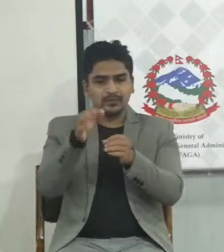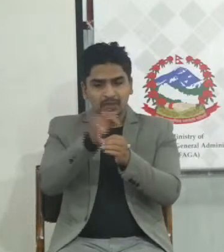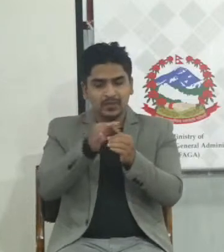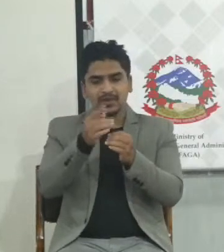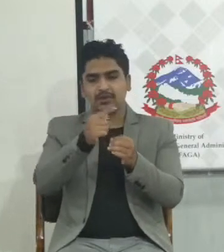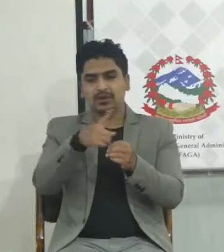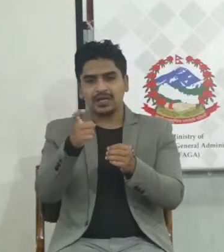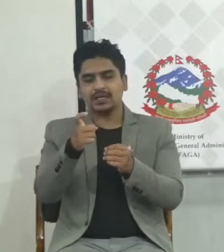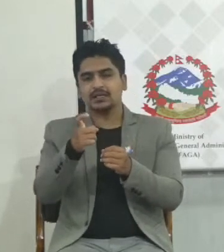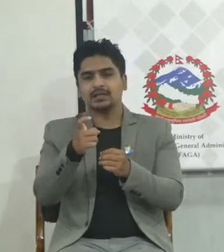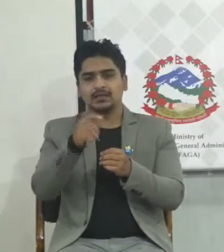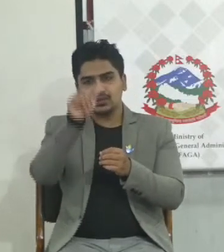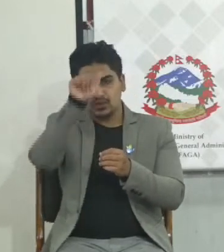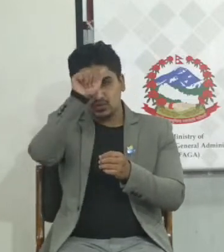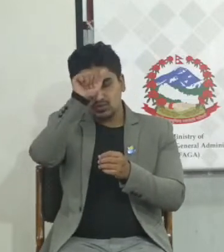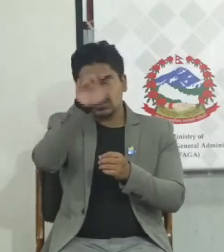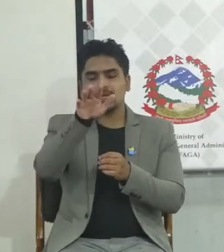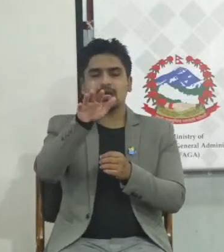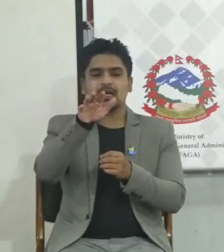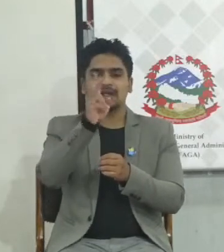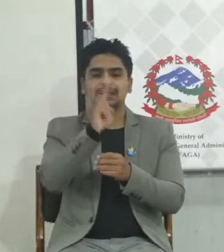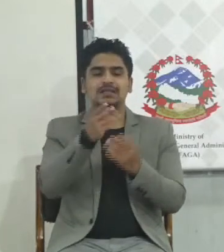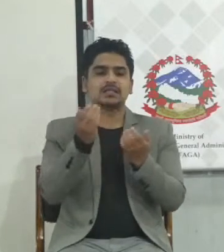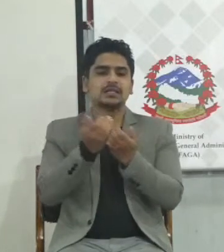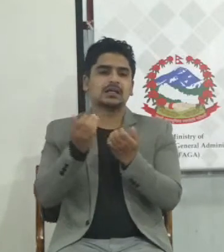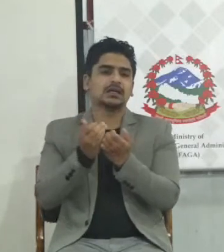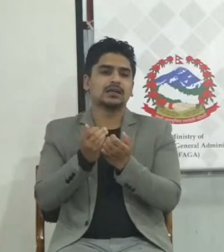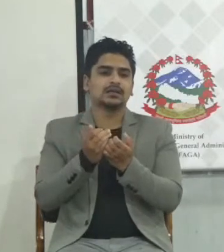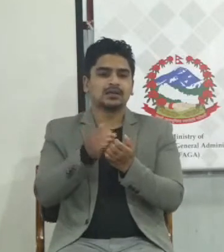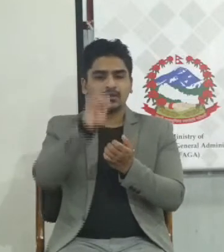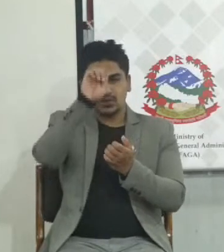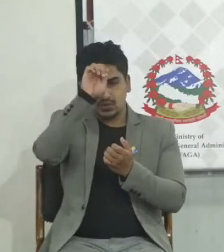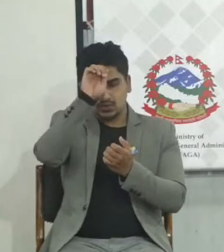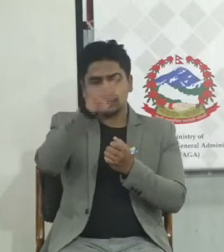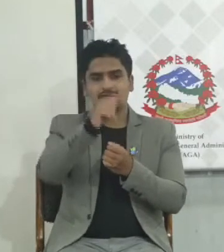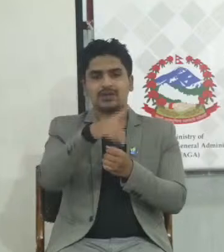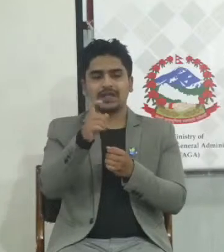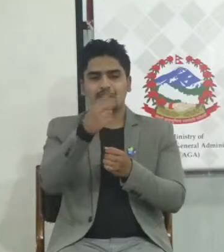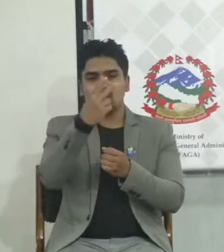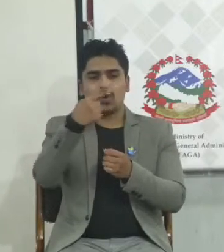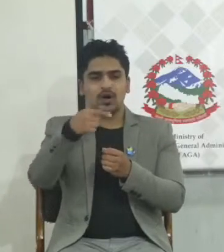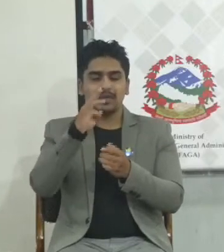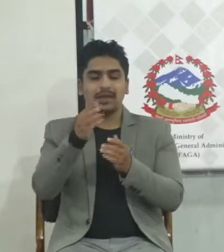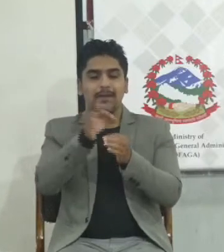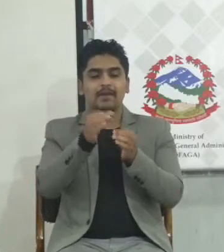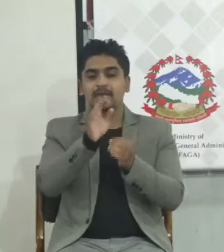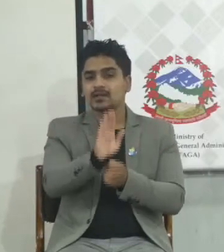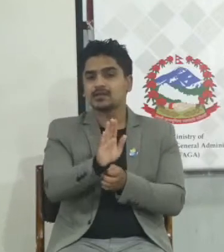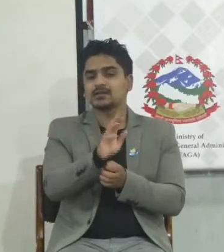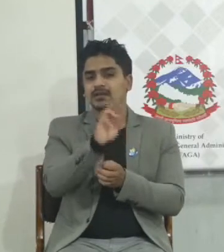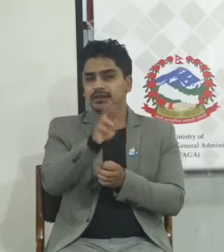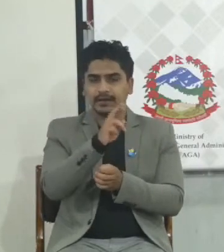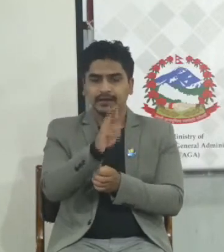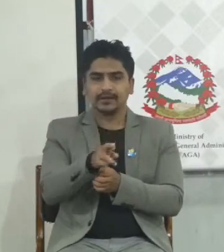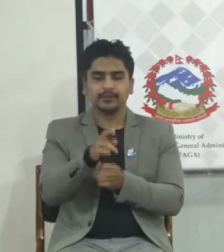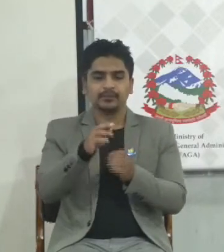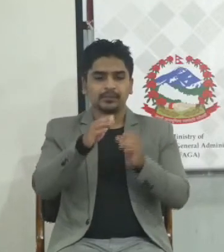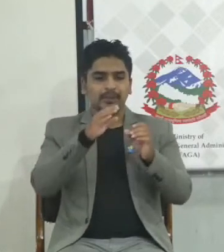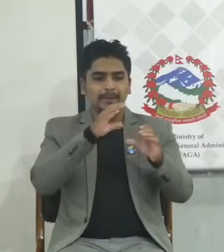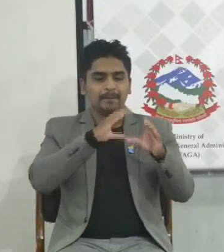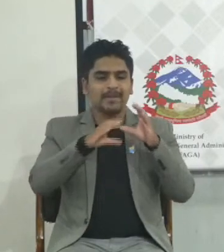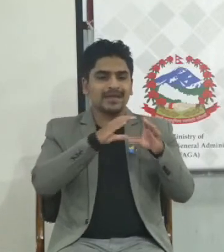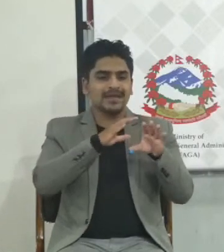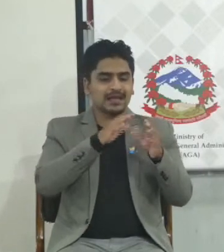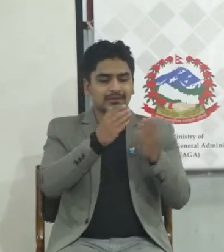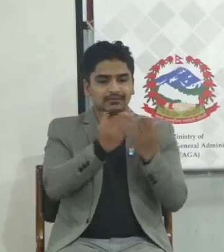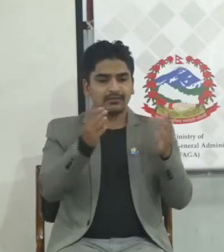are the provision in the act, and what kind of medias are working, and the register, how the